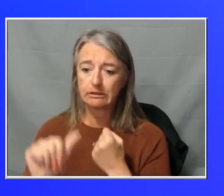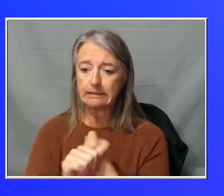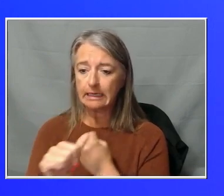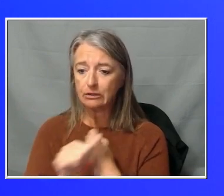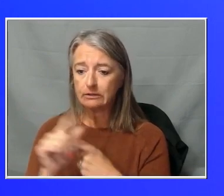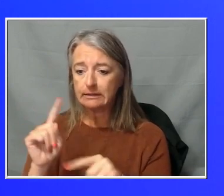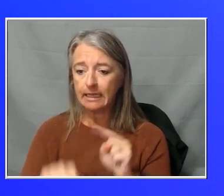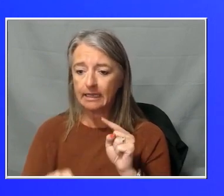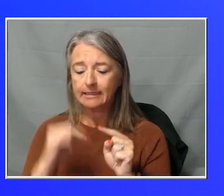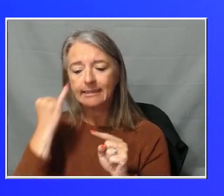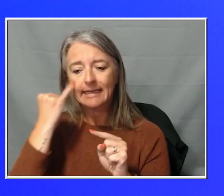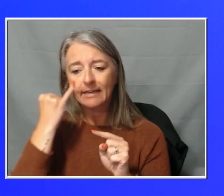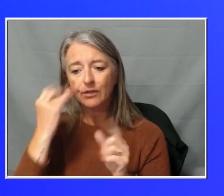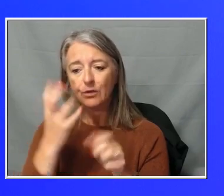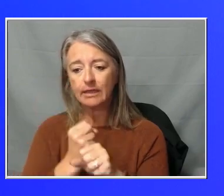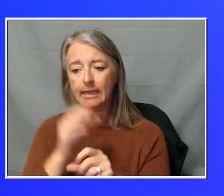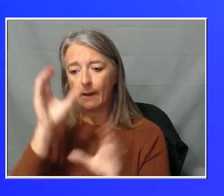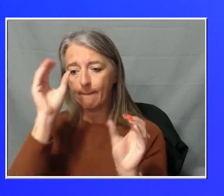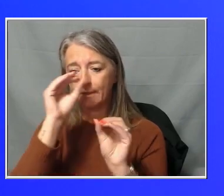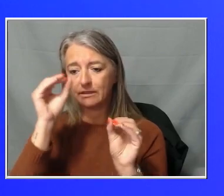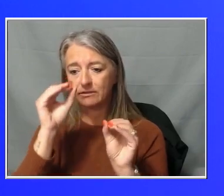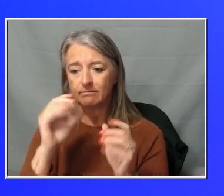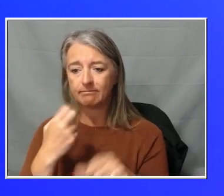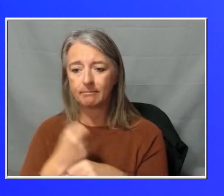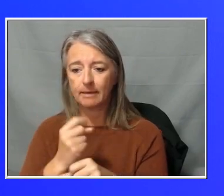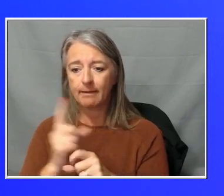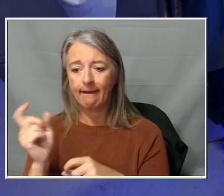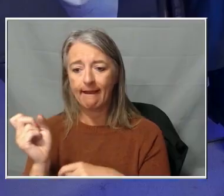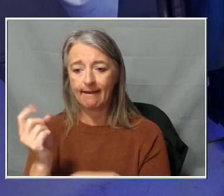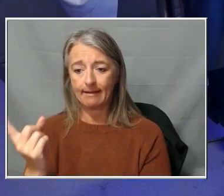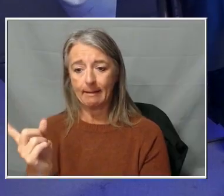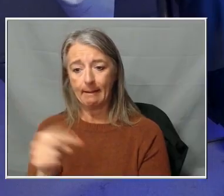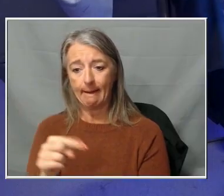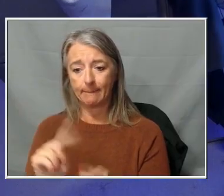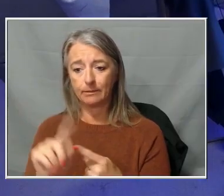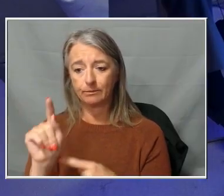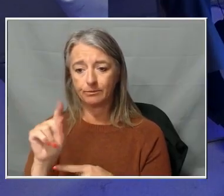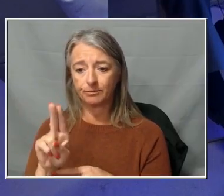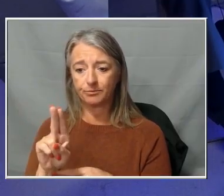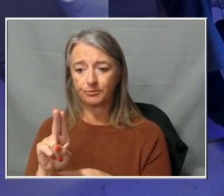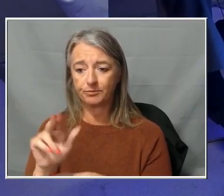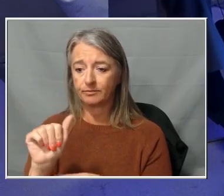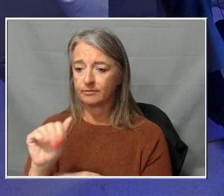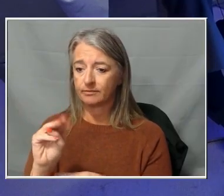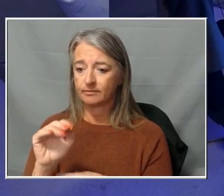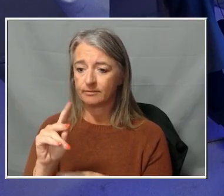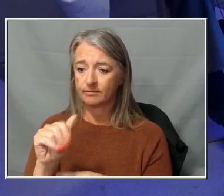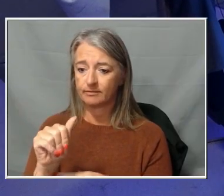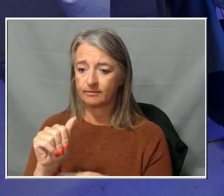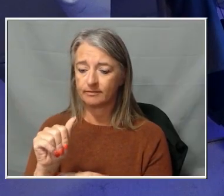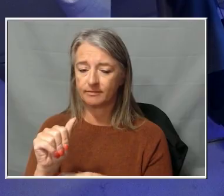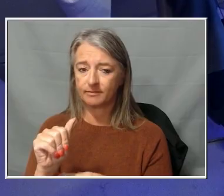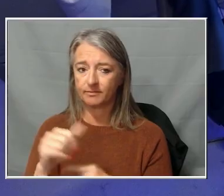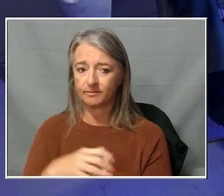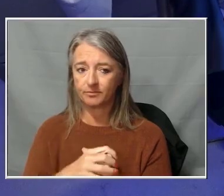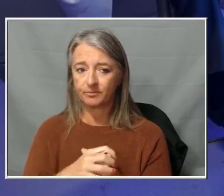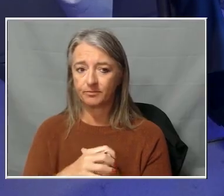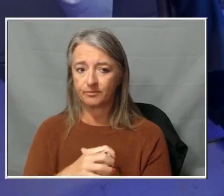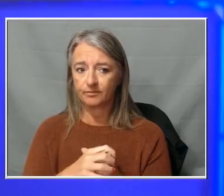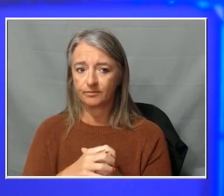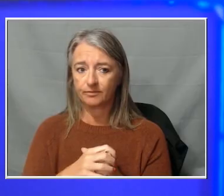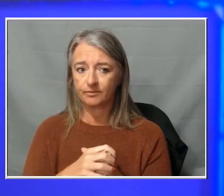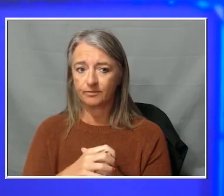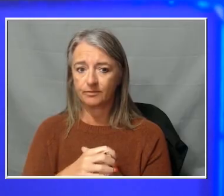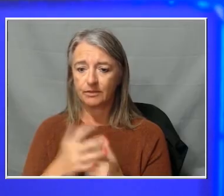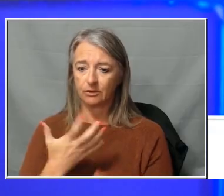you're getting an opinion like this, just come to KU. Amanda, your final thoughts today. I would say just trust